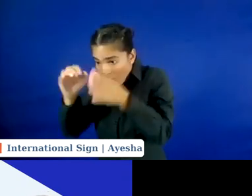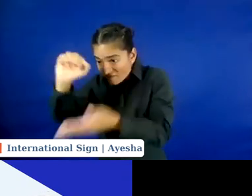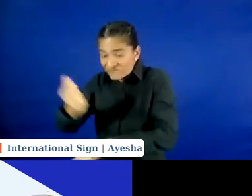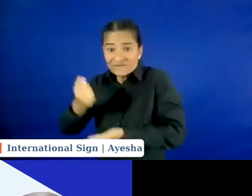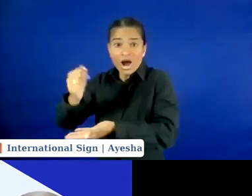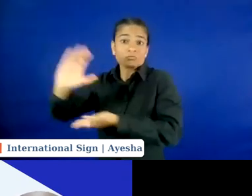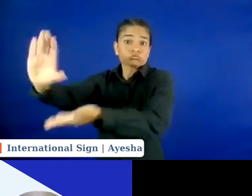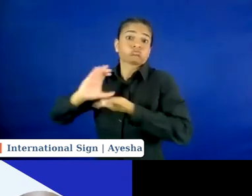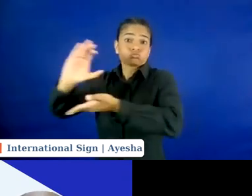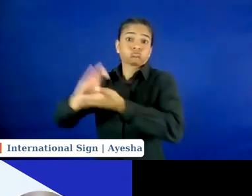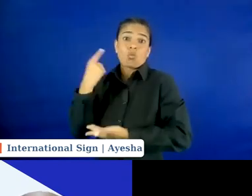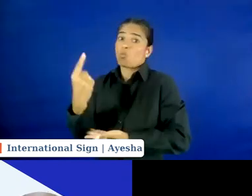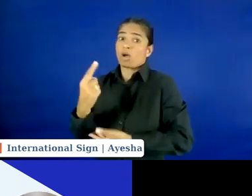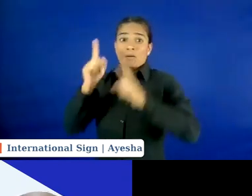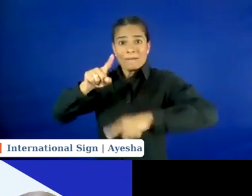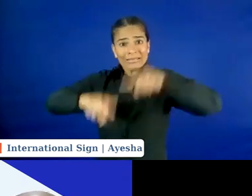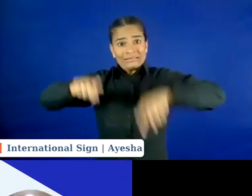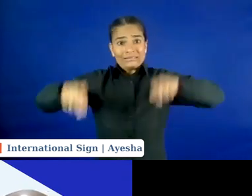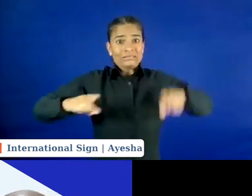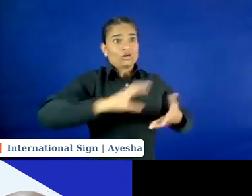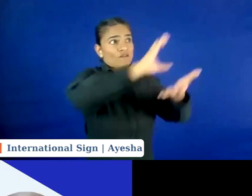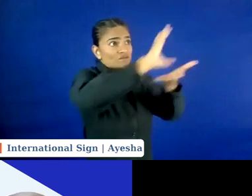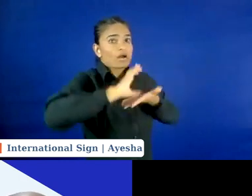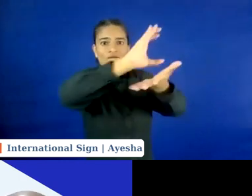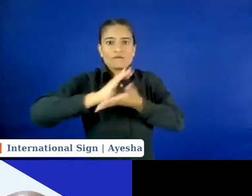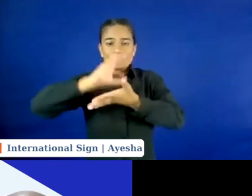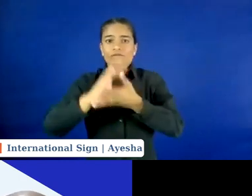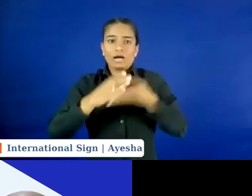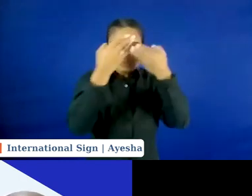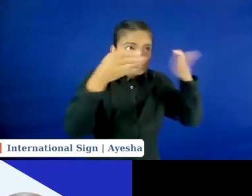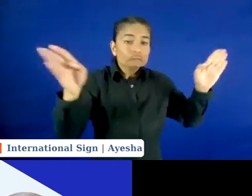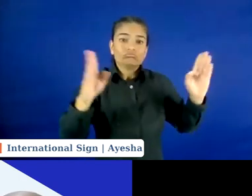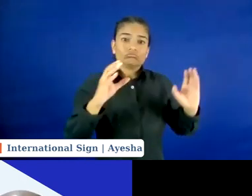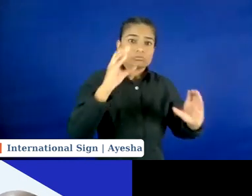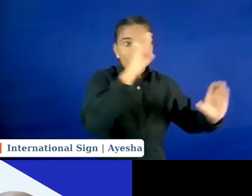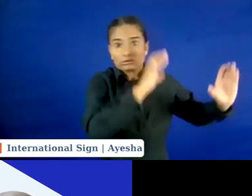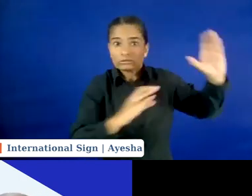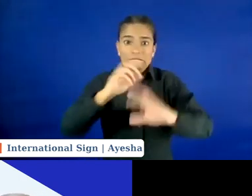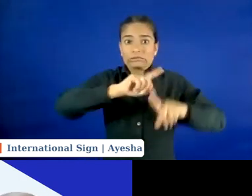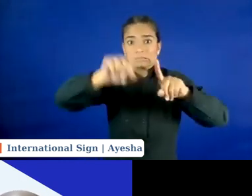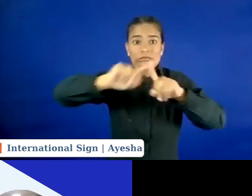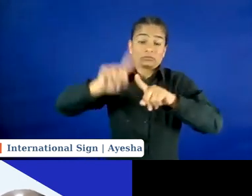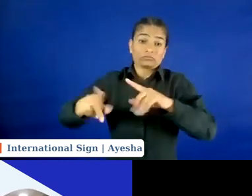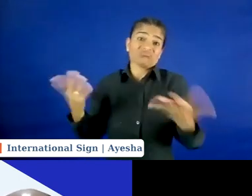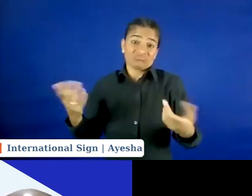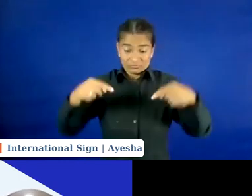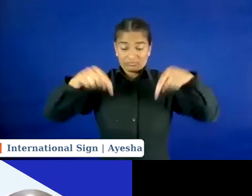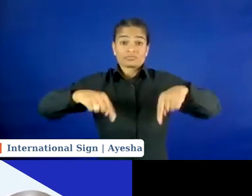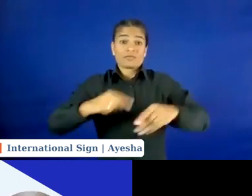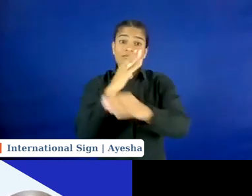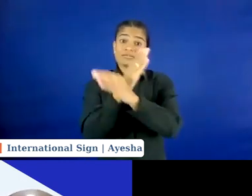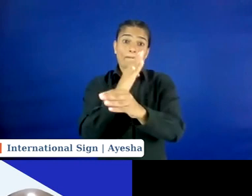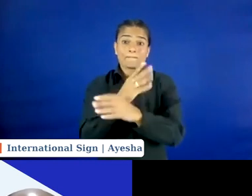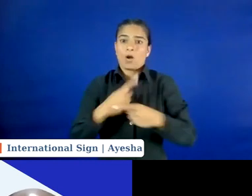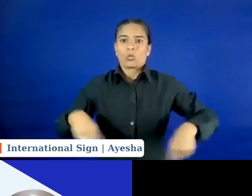in the case of Zambia, there is still a heavy reliance on